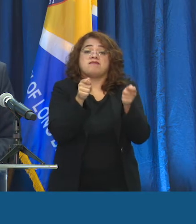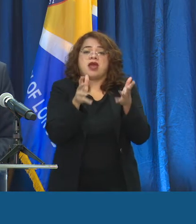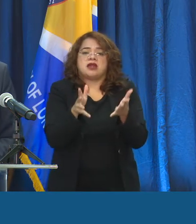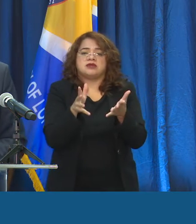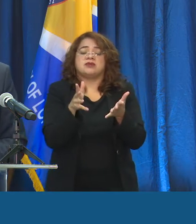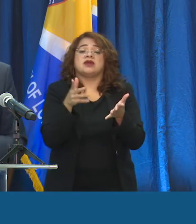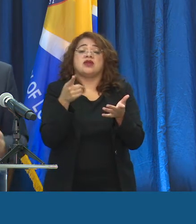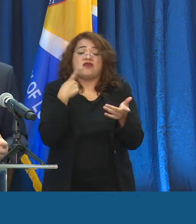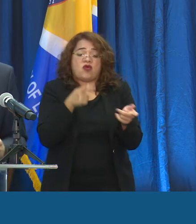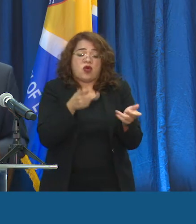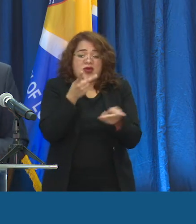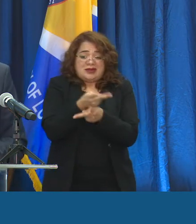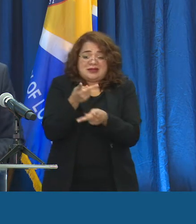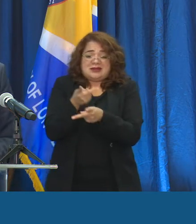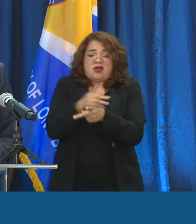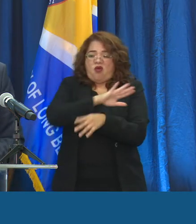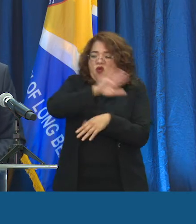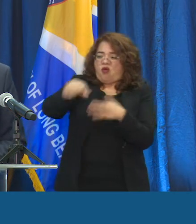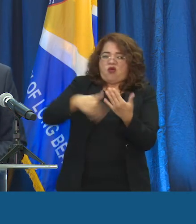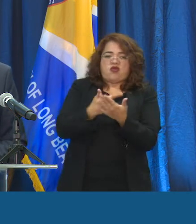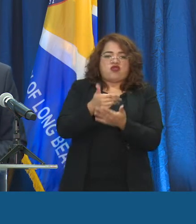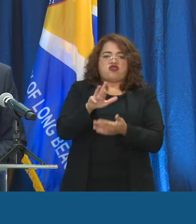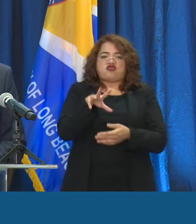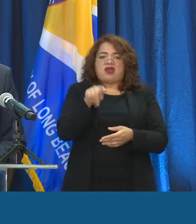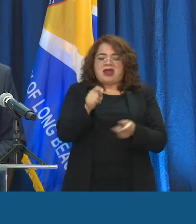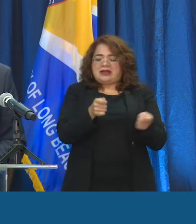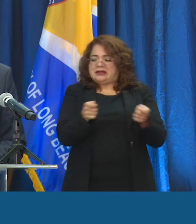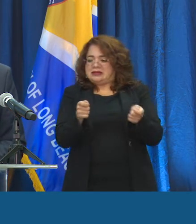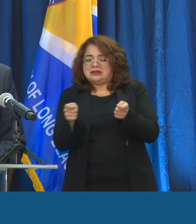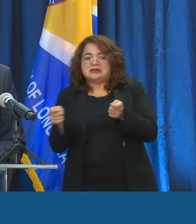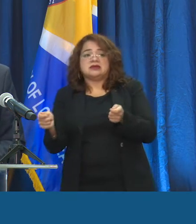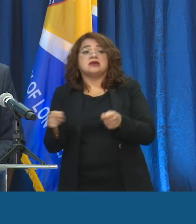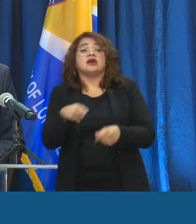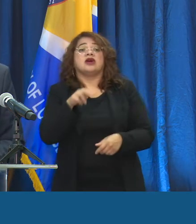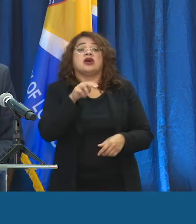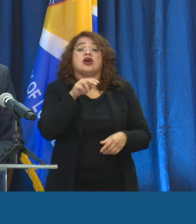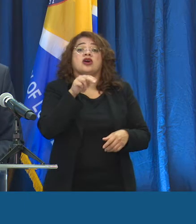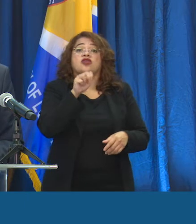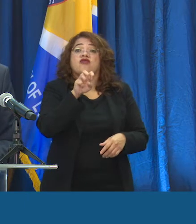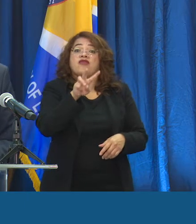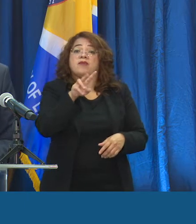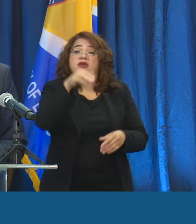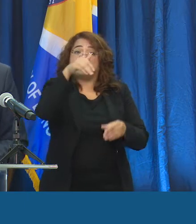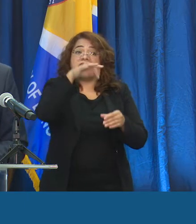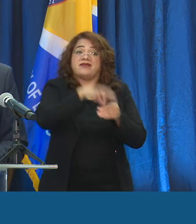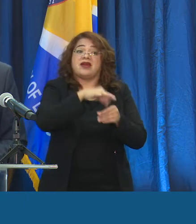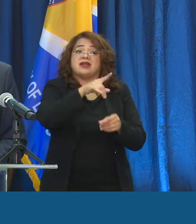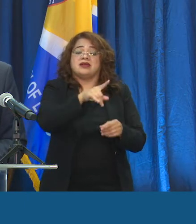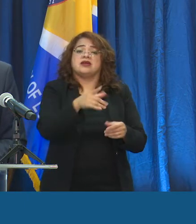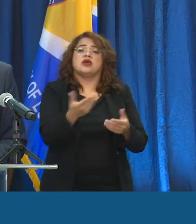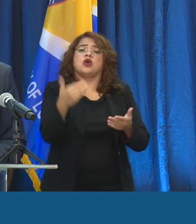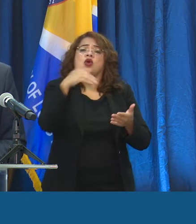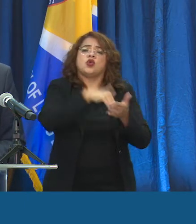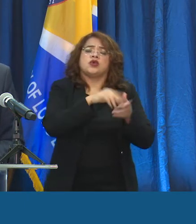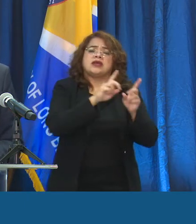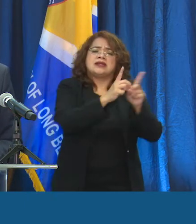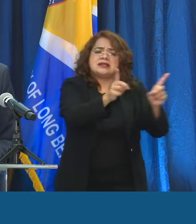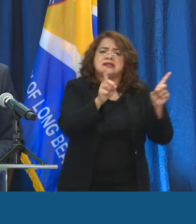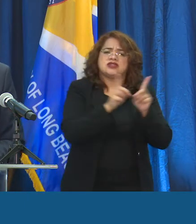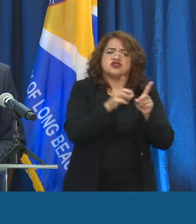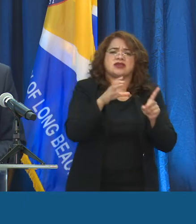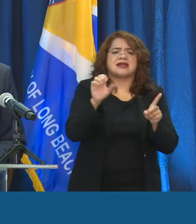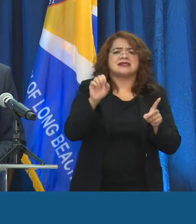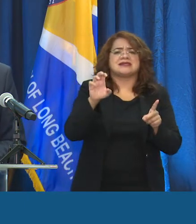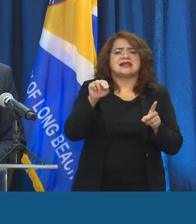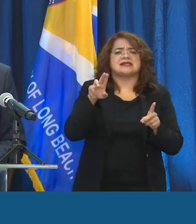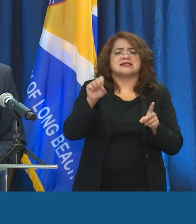We're also investing in our runoff elections and November ballot, as well as the redistricting and census. I'm asking for a